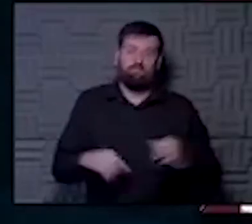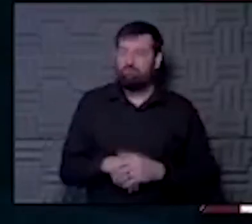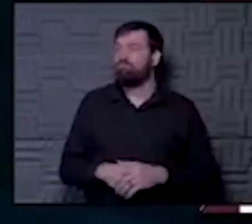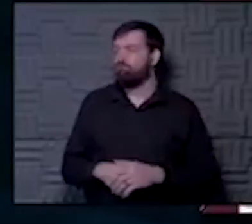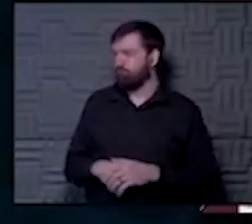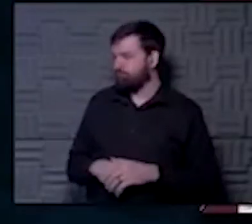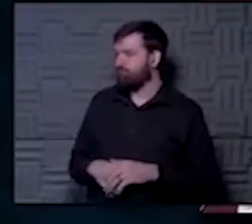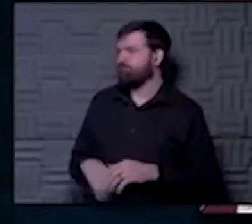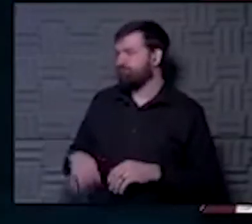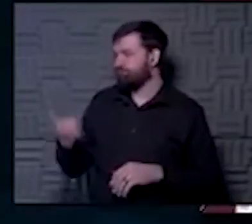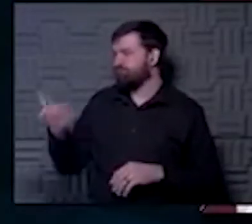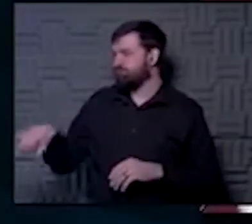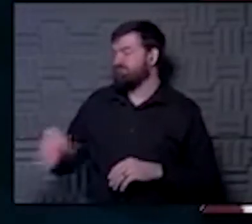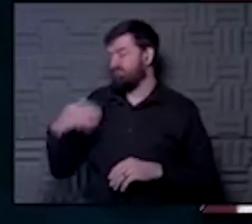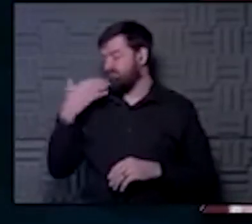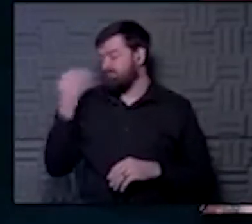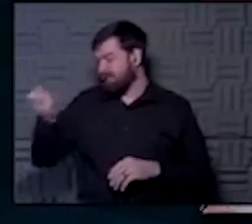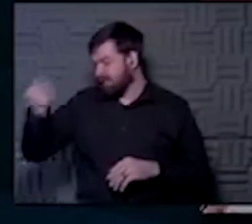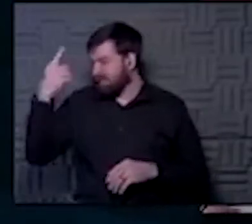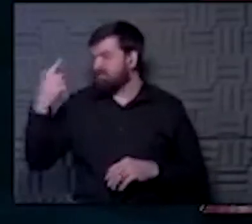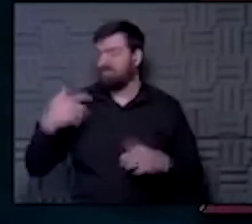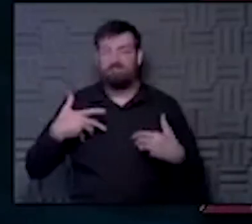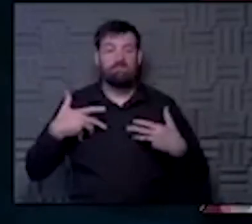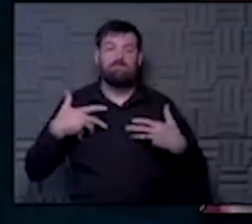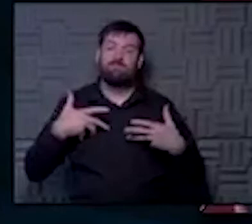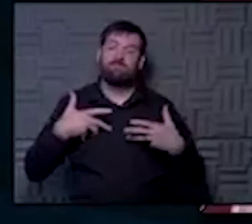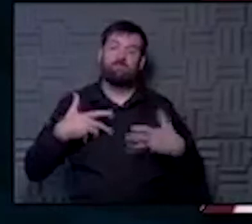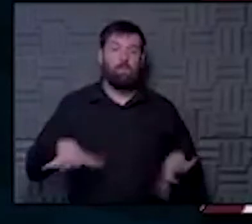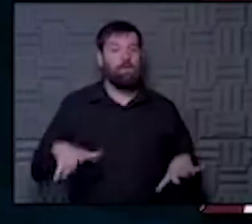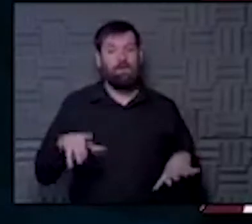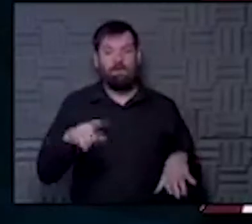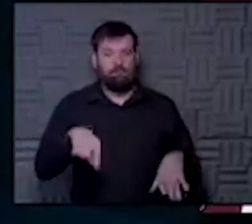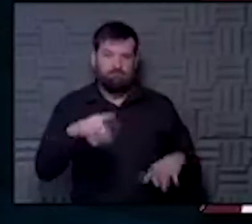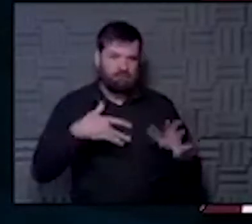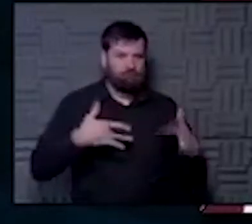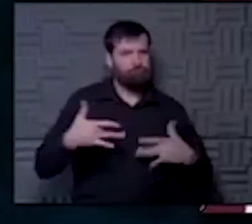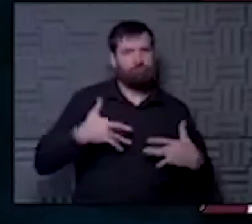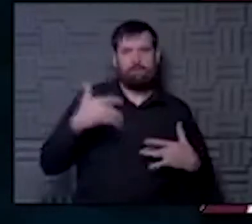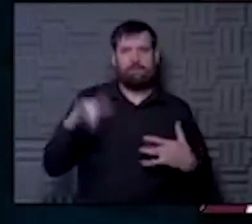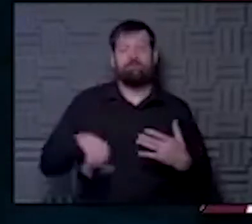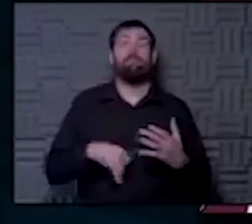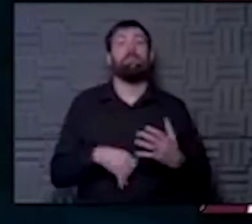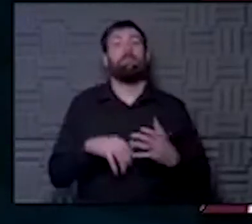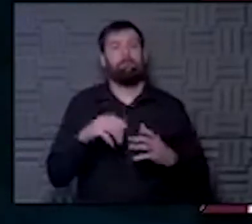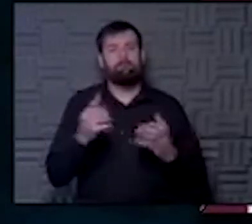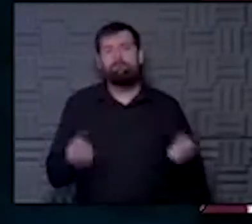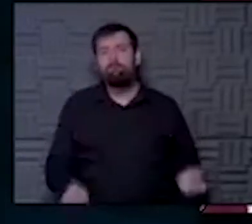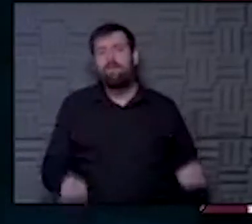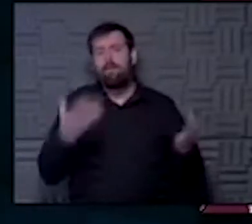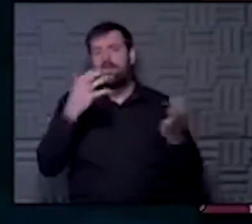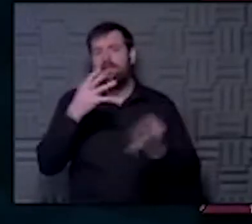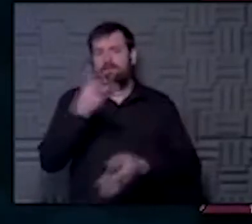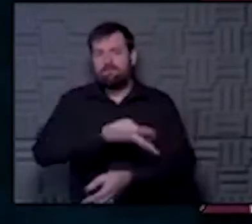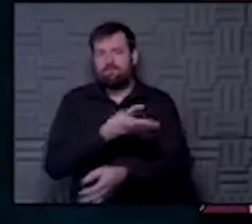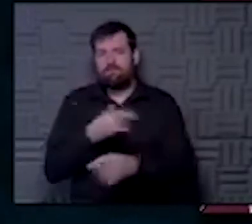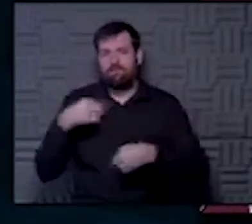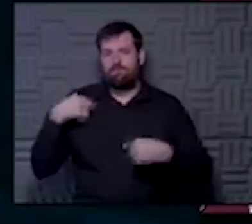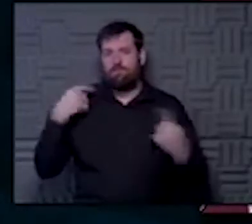think that makes such great sense, because we don't want to have anybody feel or have to be worried about that. How many of the infusions have we done so far?